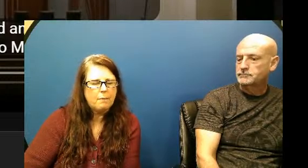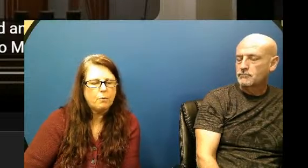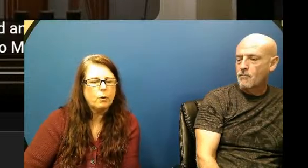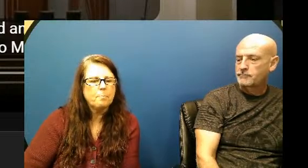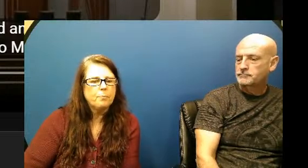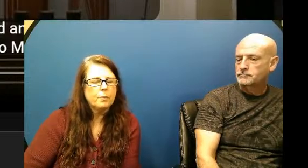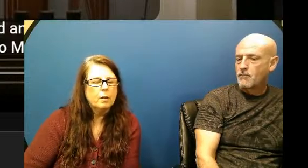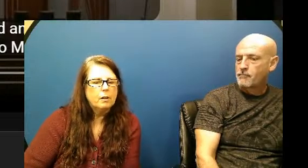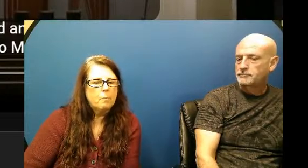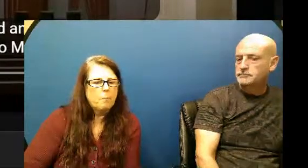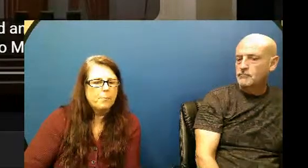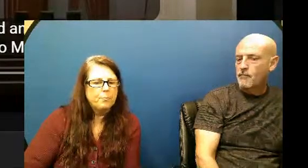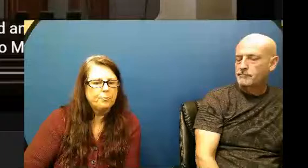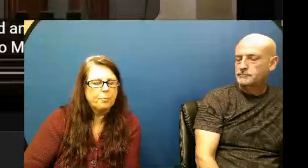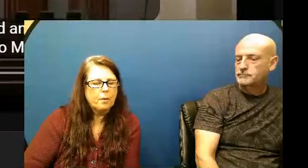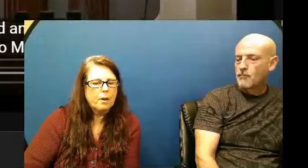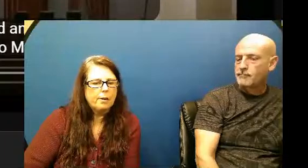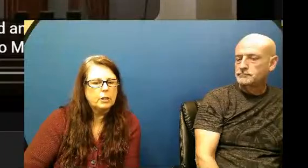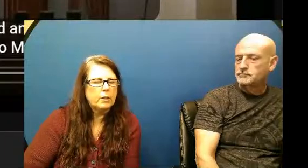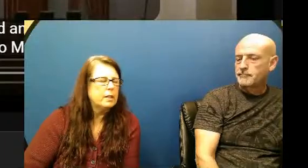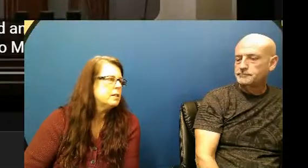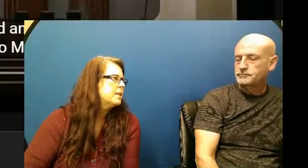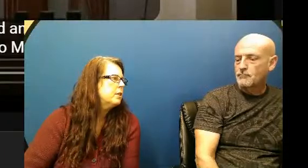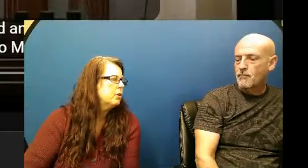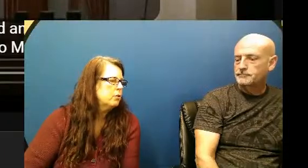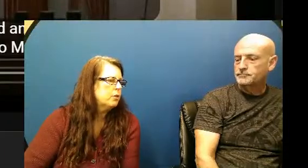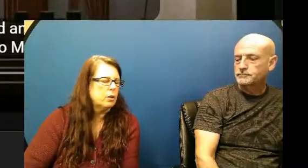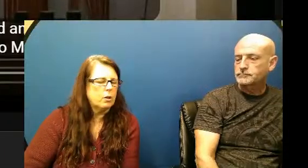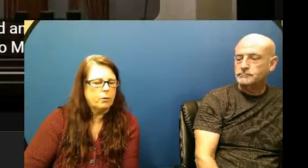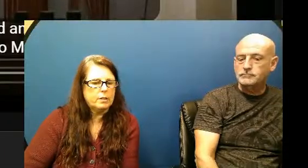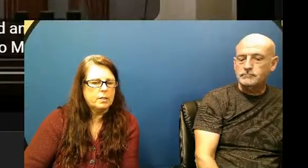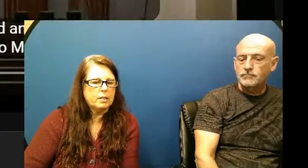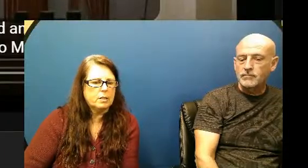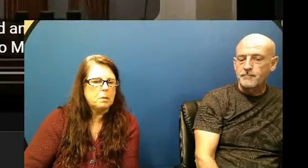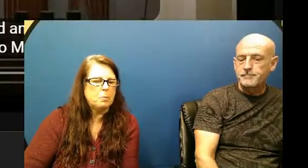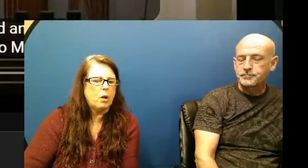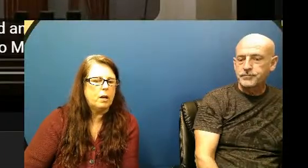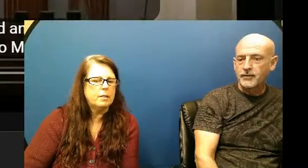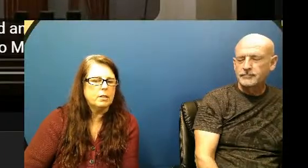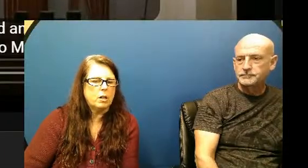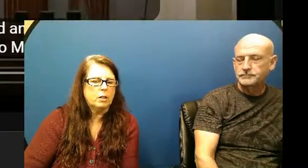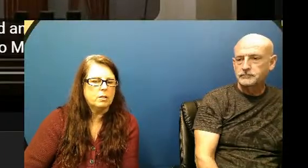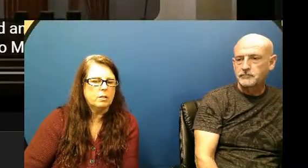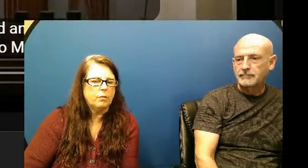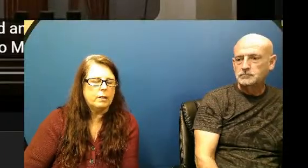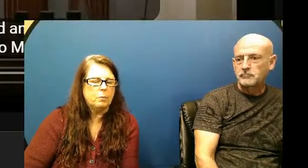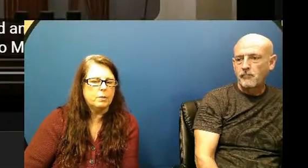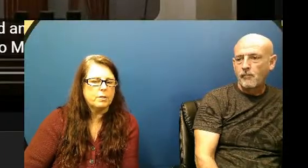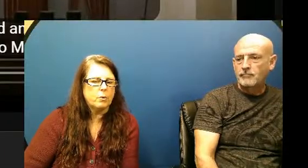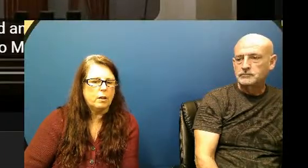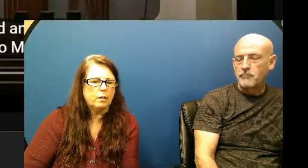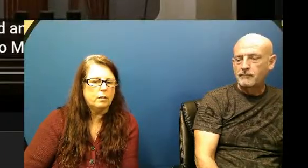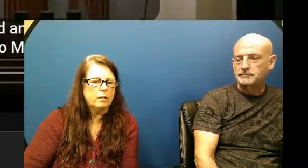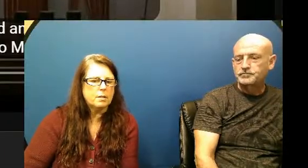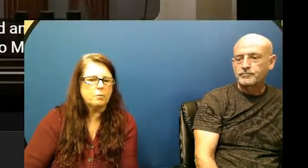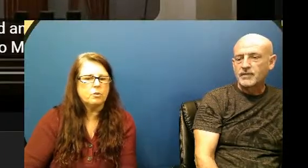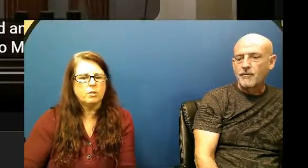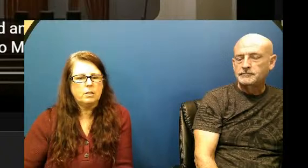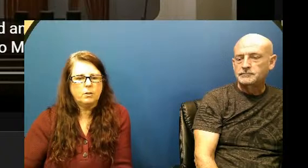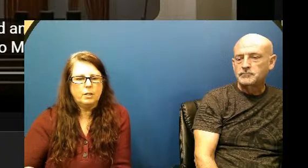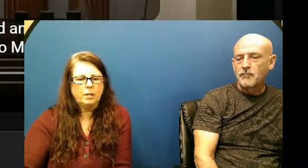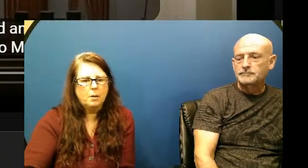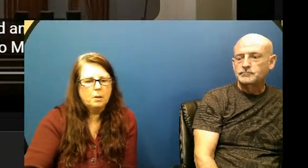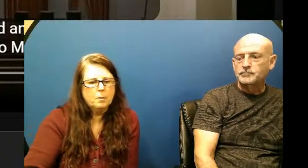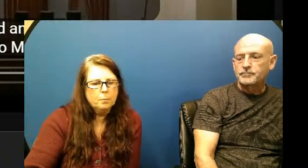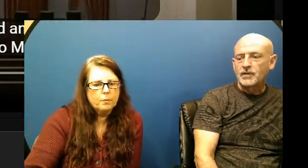on the platform. So I think he's saying they're going to people on TikTok to find out what's going on. Is that what you're